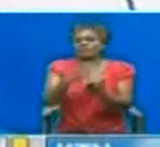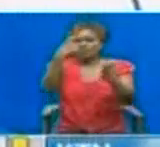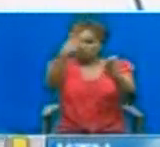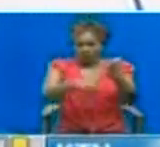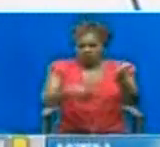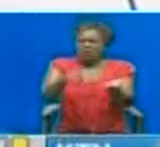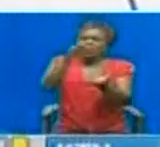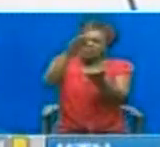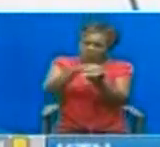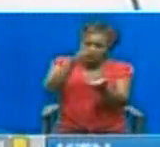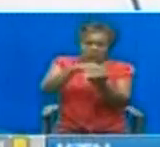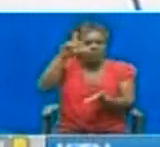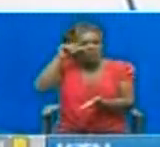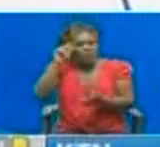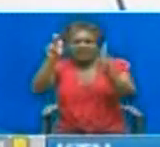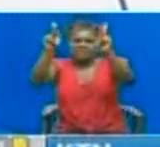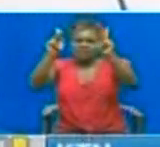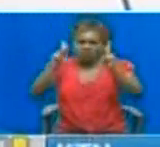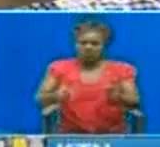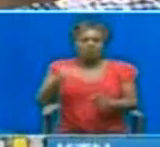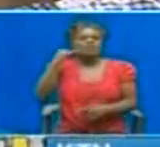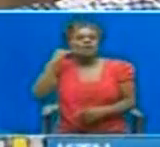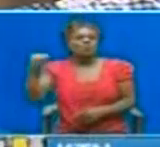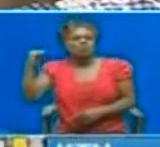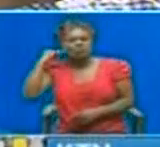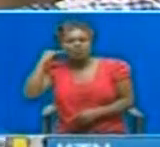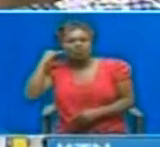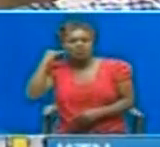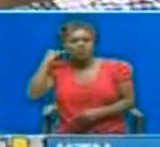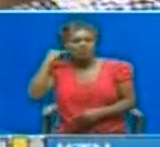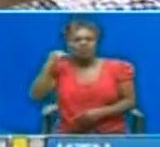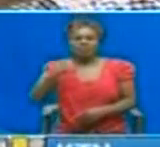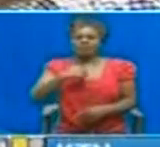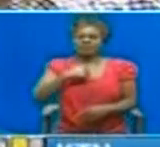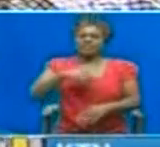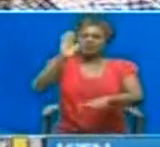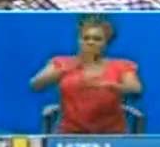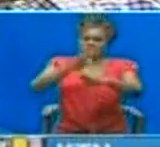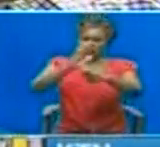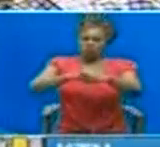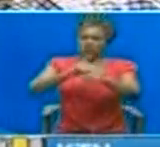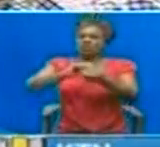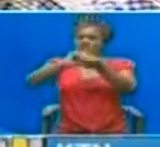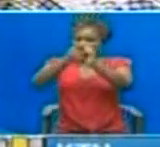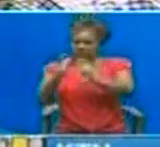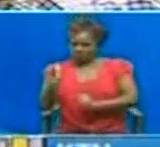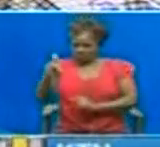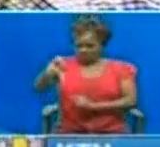are even lower in Mombasa, Kisumu and Nakuru. I am feeling a very good change in the fuel